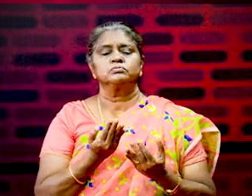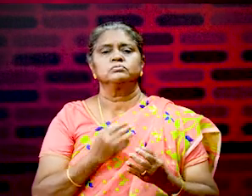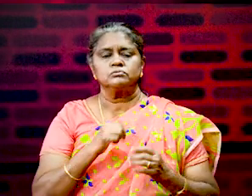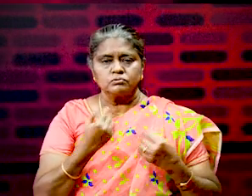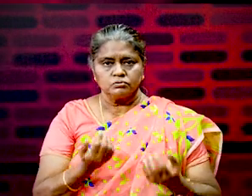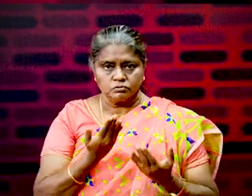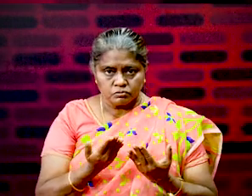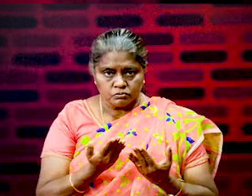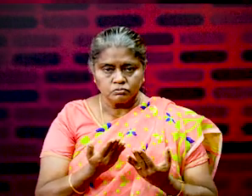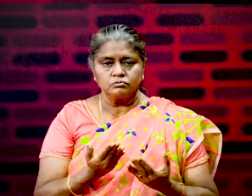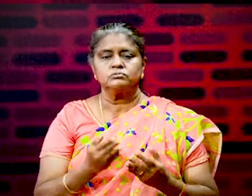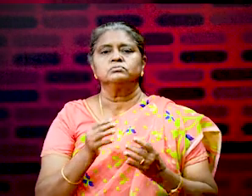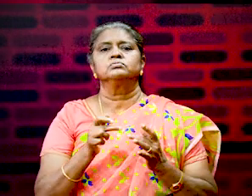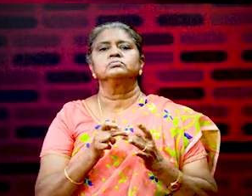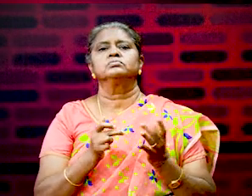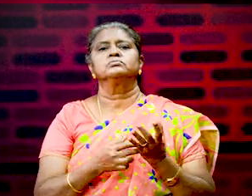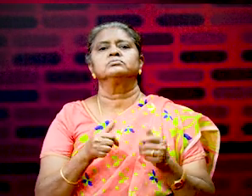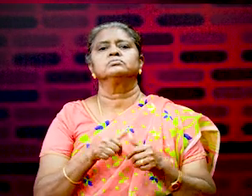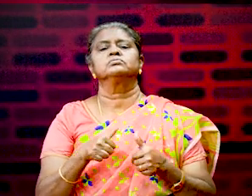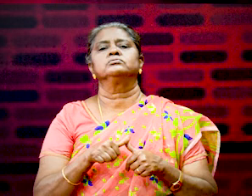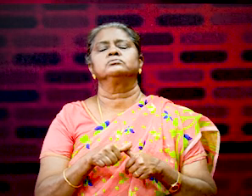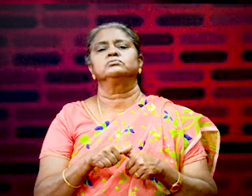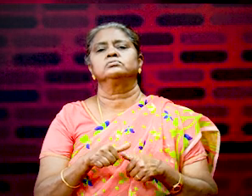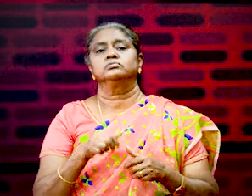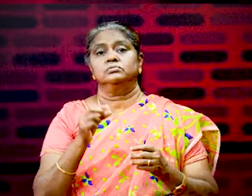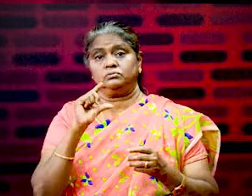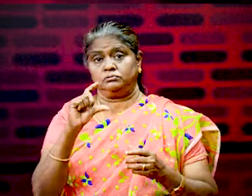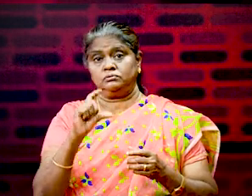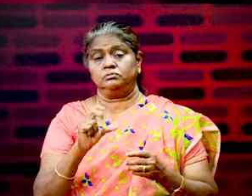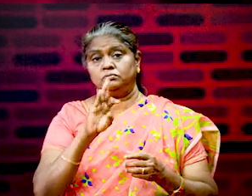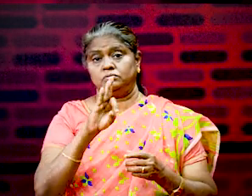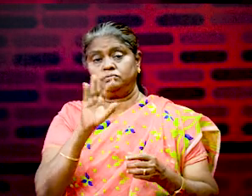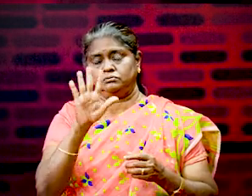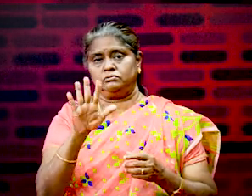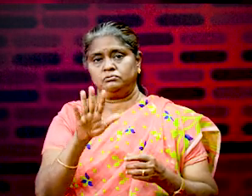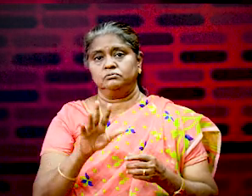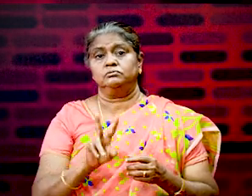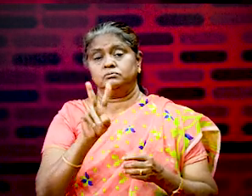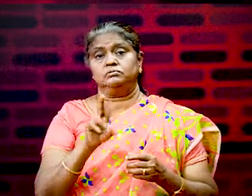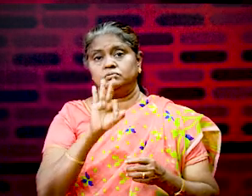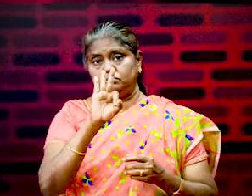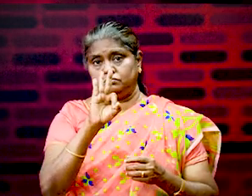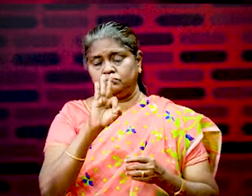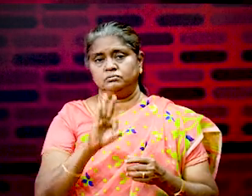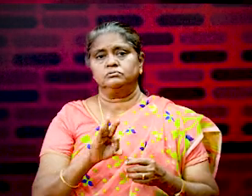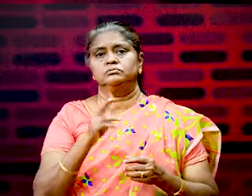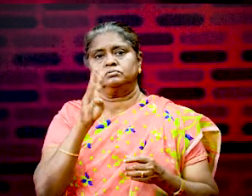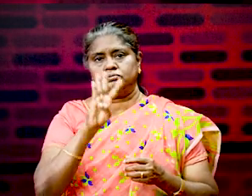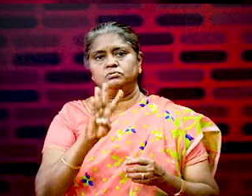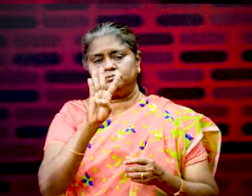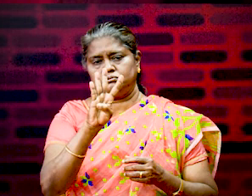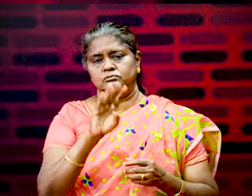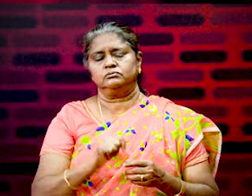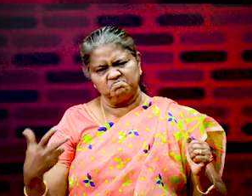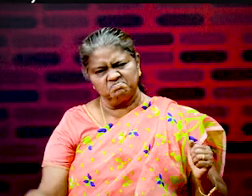would like to read that verse from the book of Isaiah. Let's read Isaiah chapter 35, verses